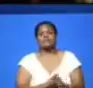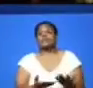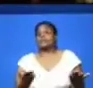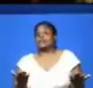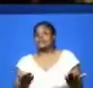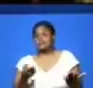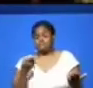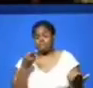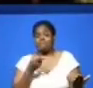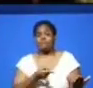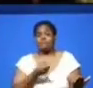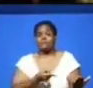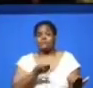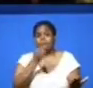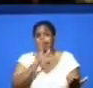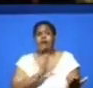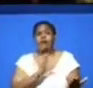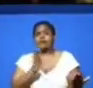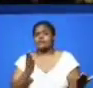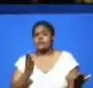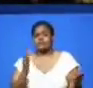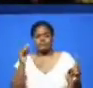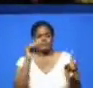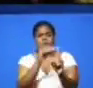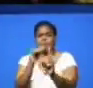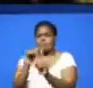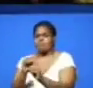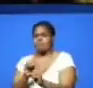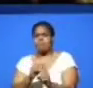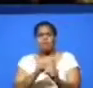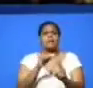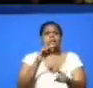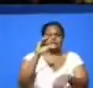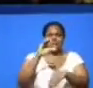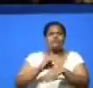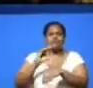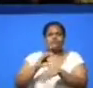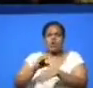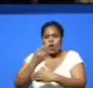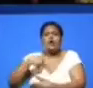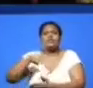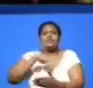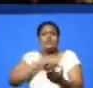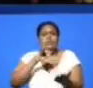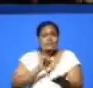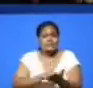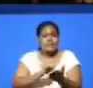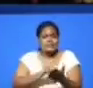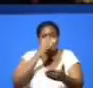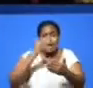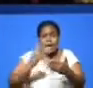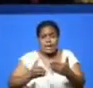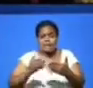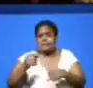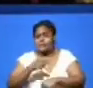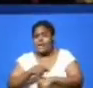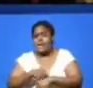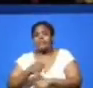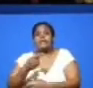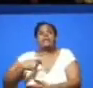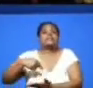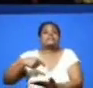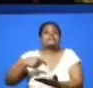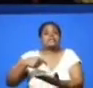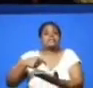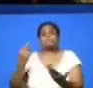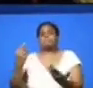here, God is reminding the church and reminding worshipers in the last days that these are